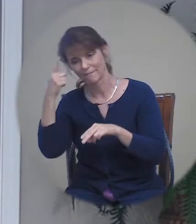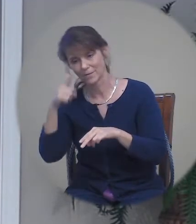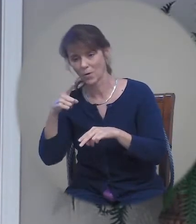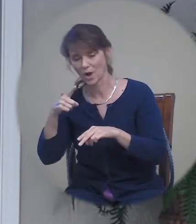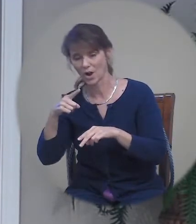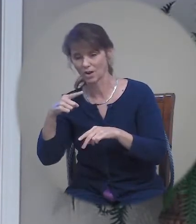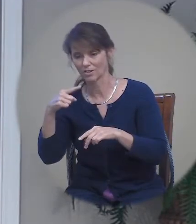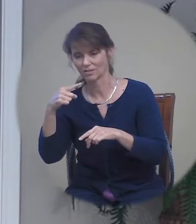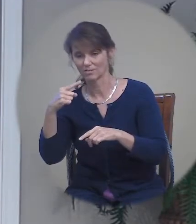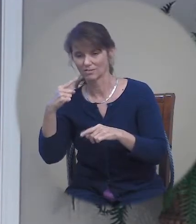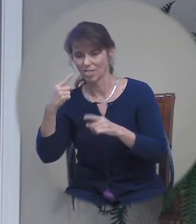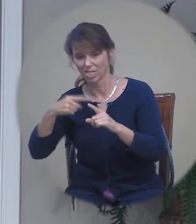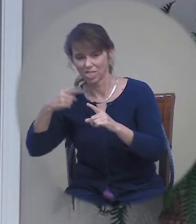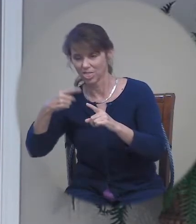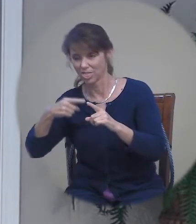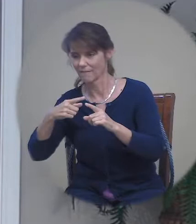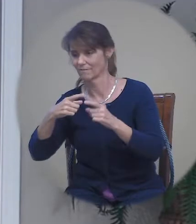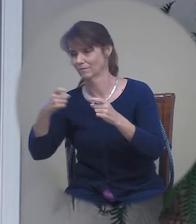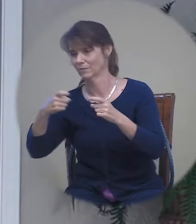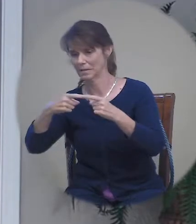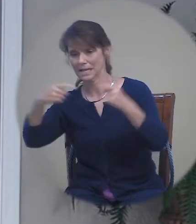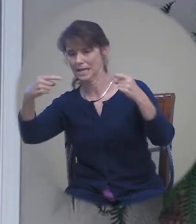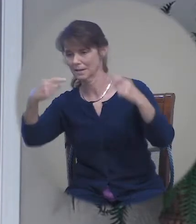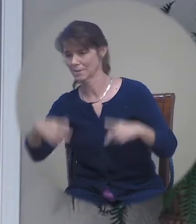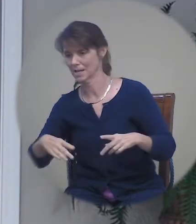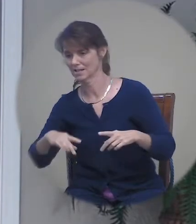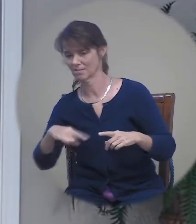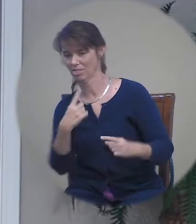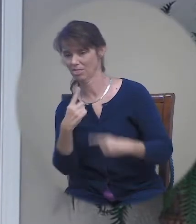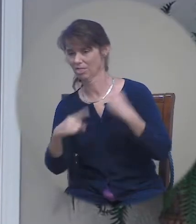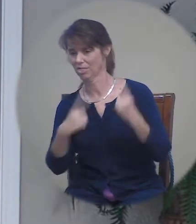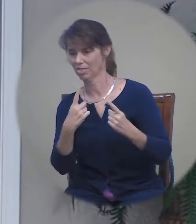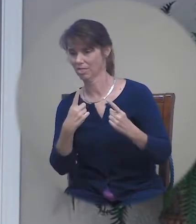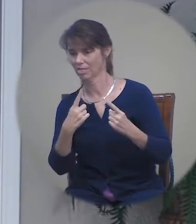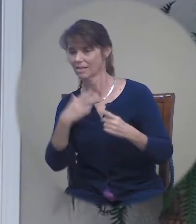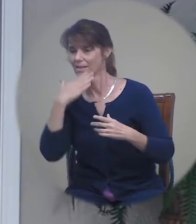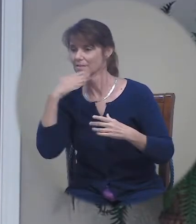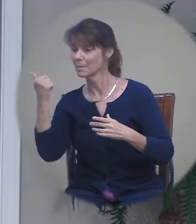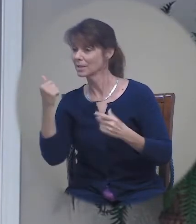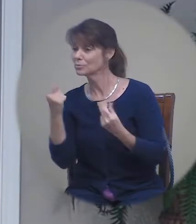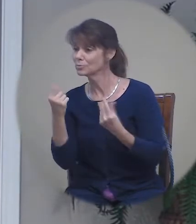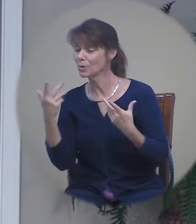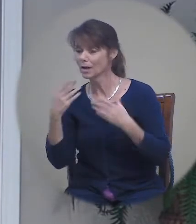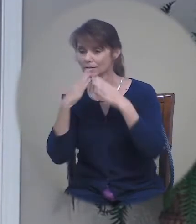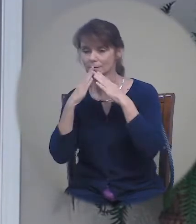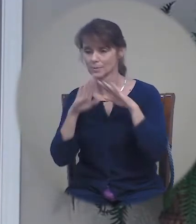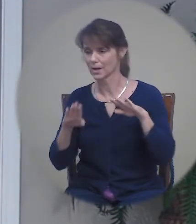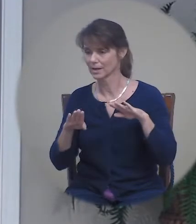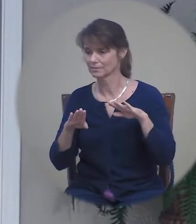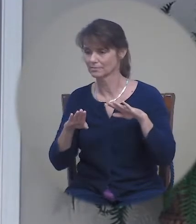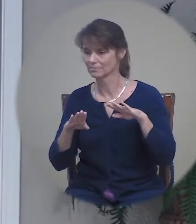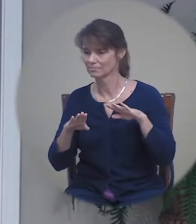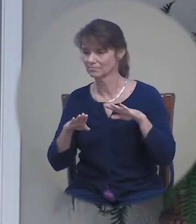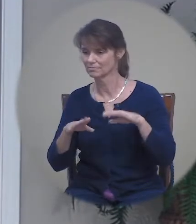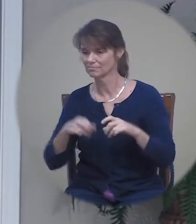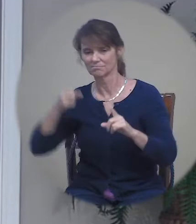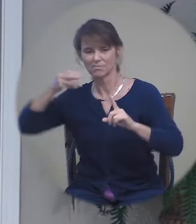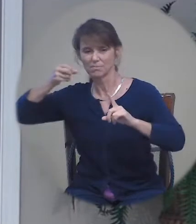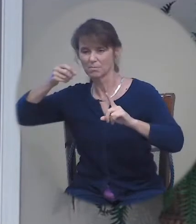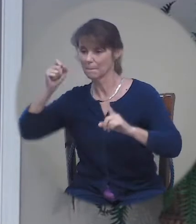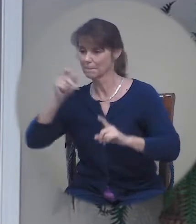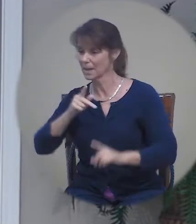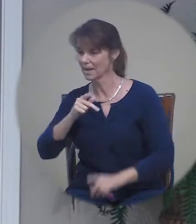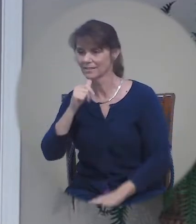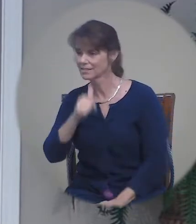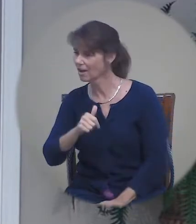taunts of our foes. Be still, O persecuted soul. Hand over thy cause to God. It's useless to argue, even in many cases to